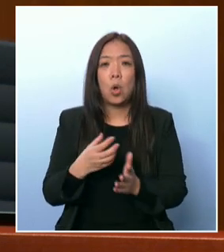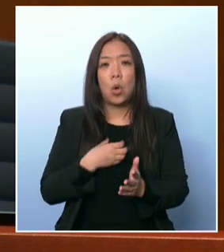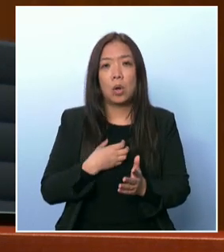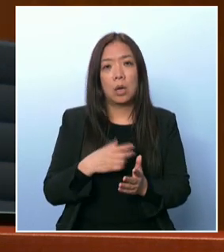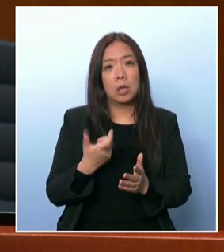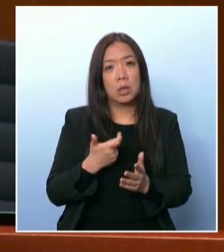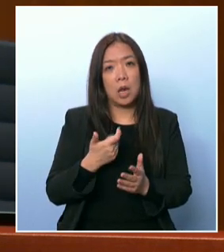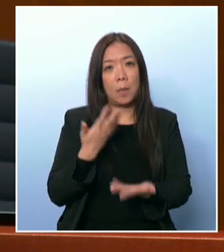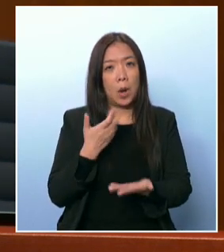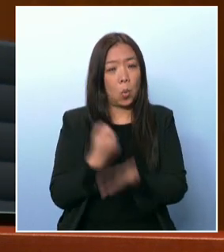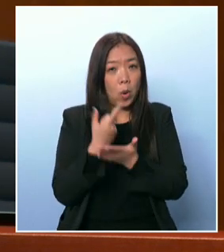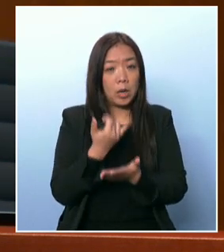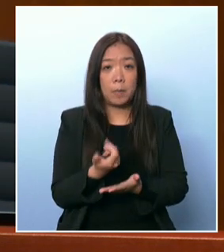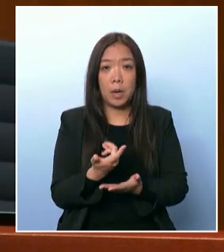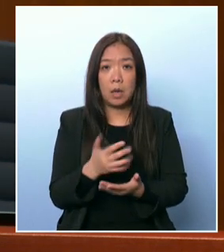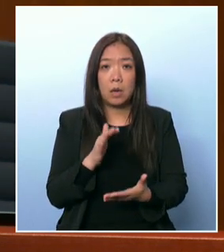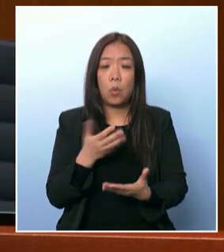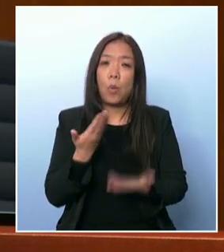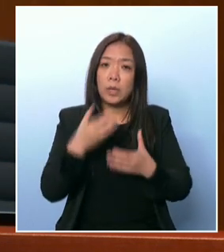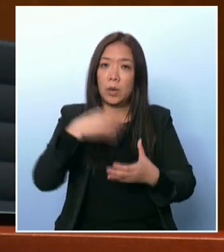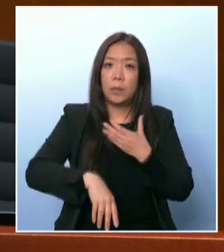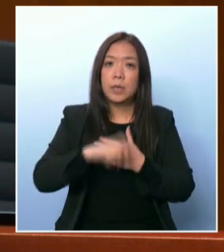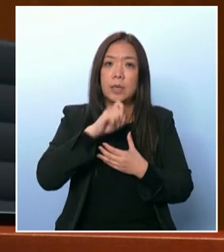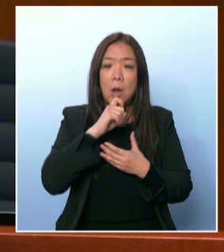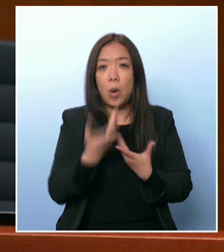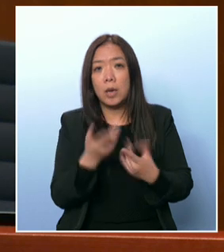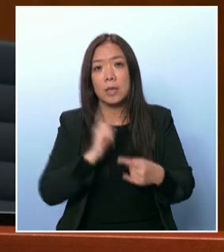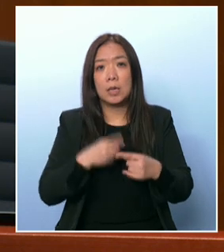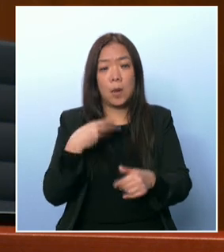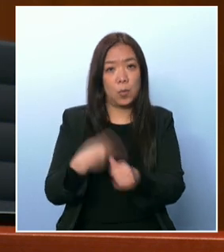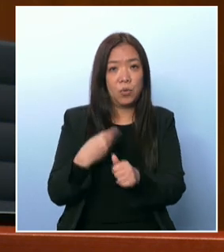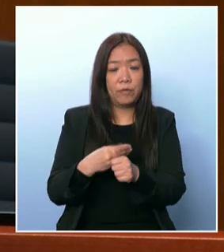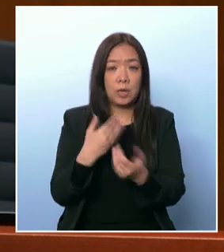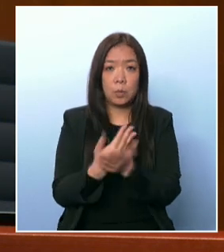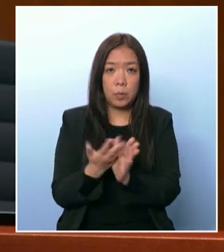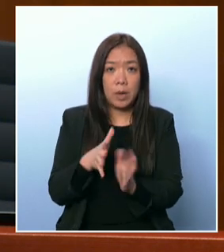Now, is that a bit too steep for building